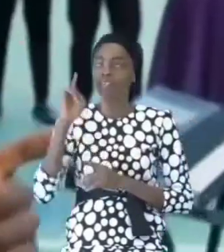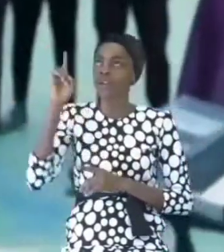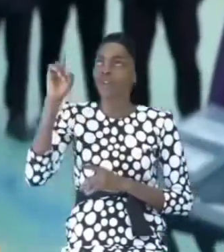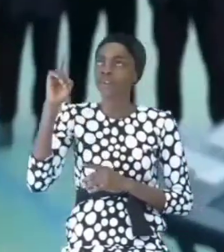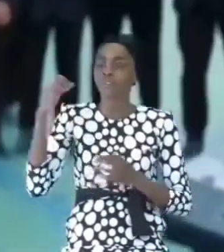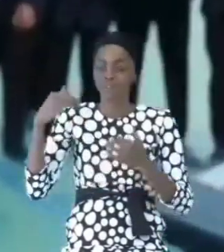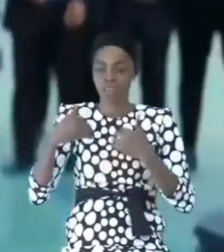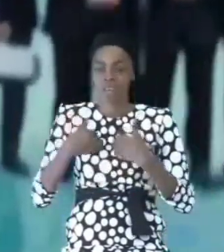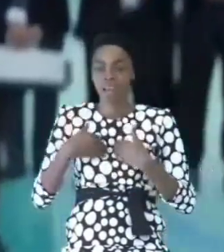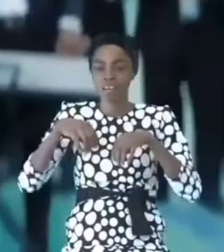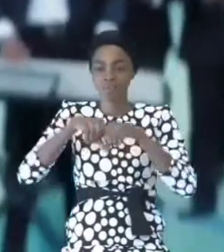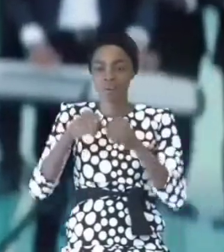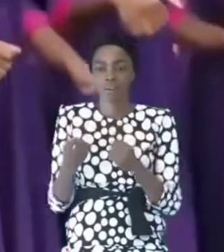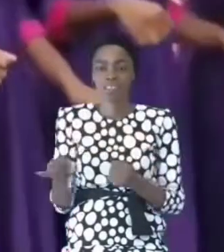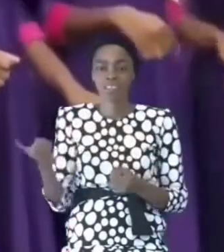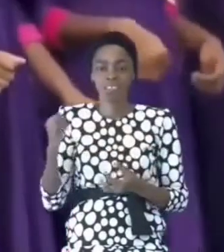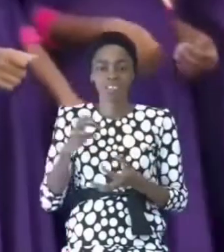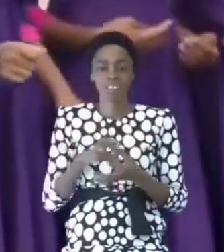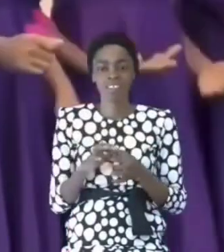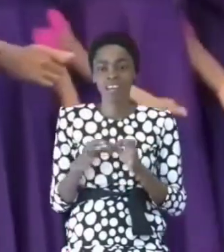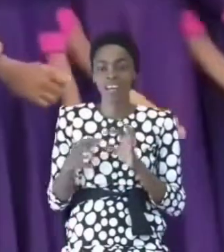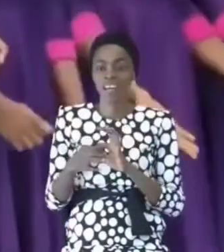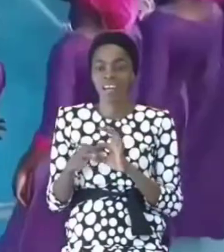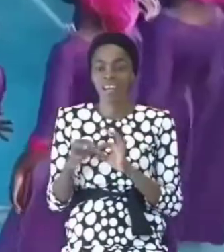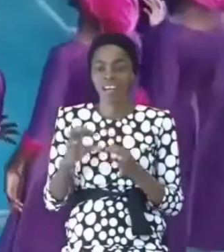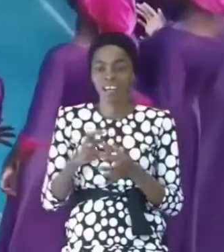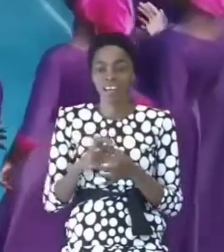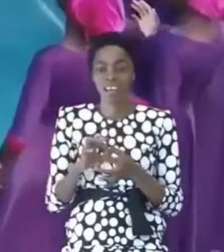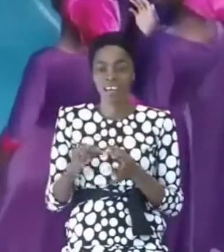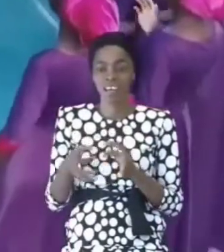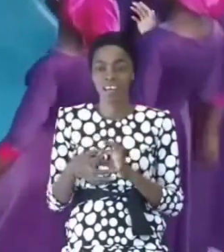Jesus, you have broken the